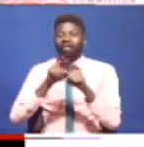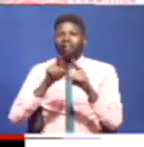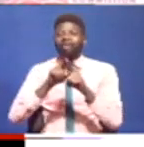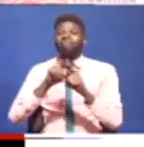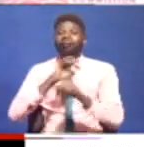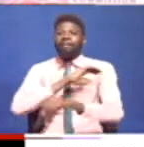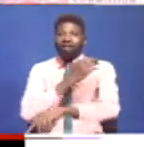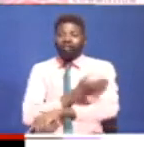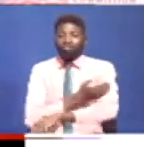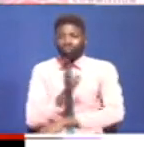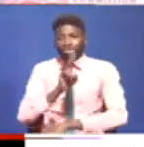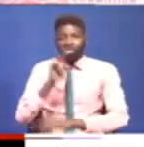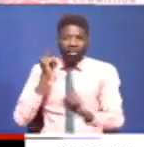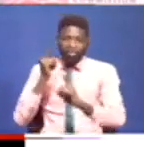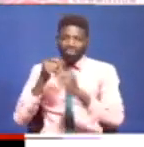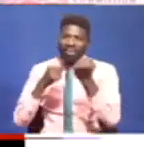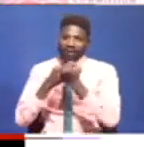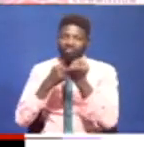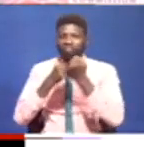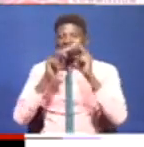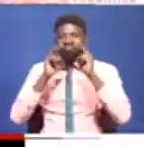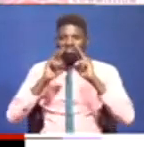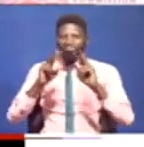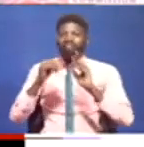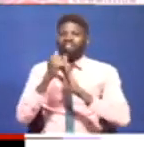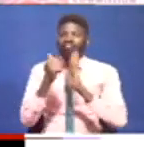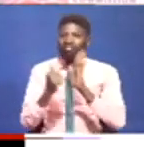support the peace agenda.